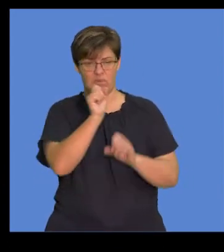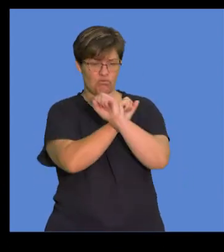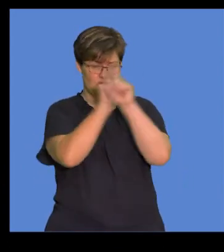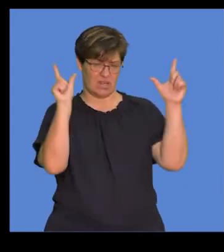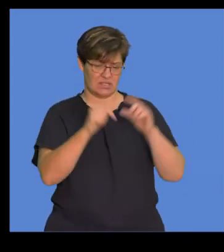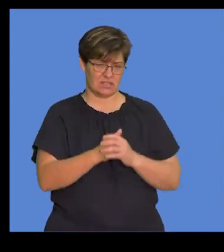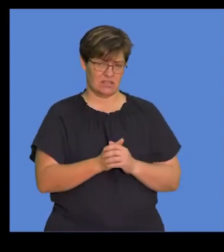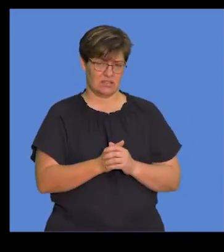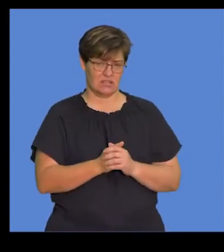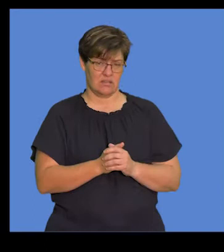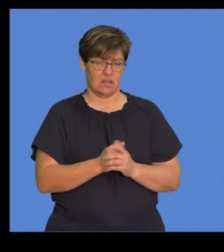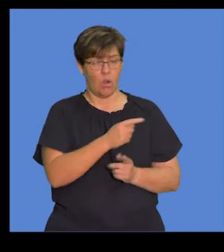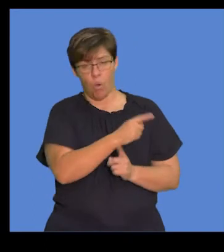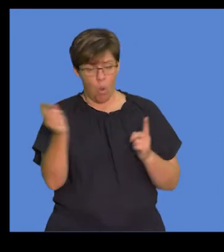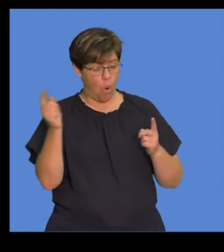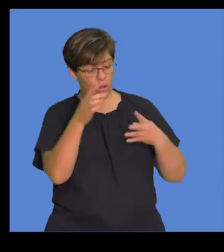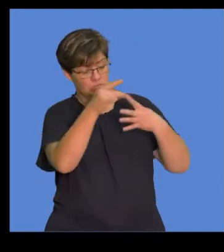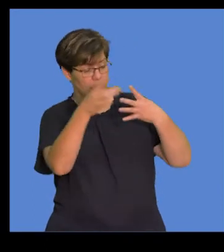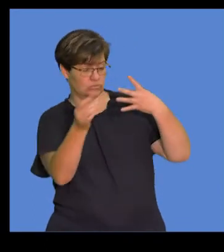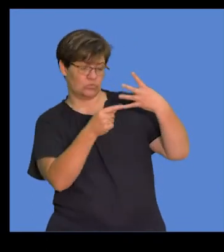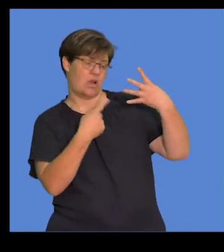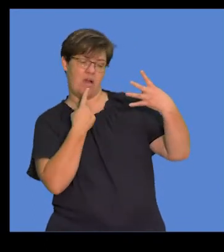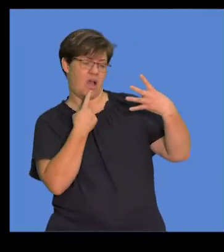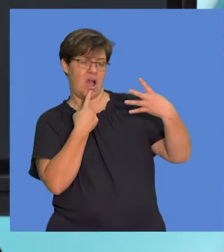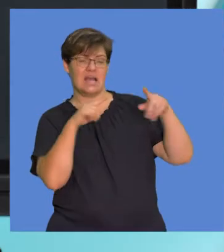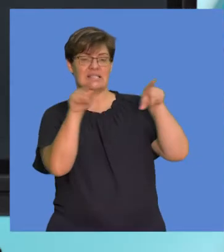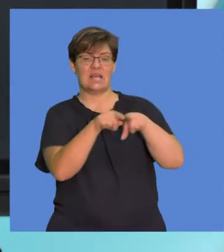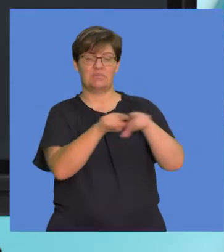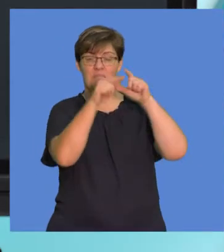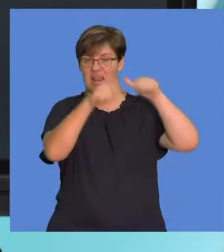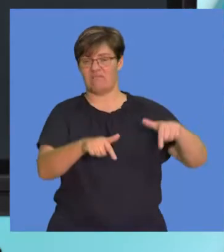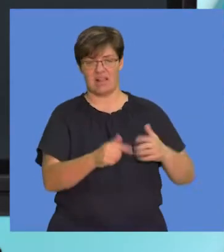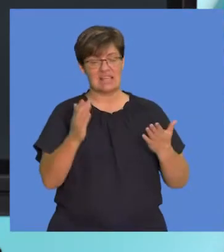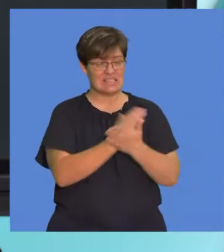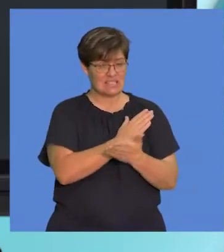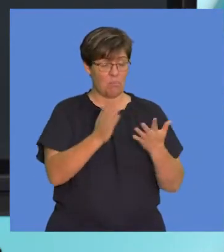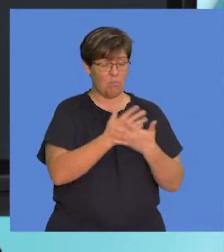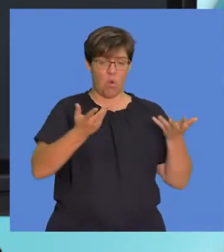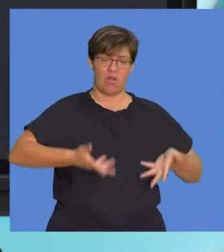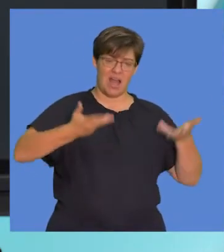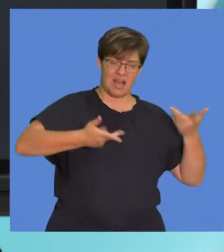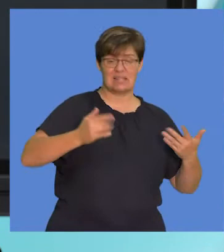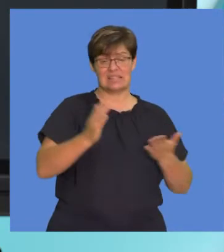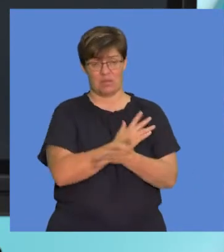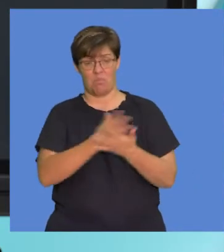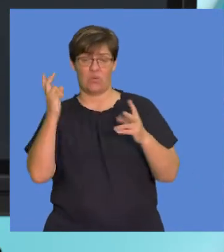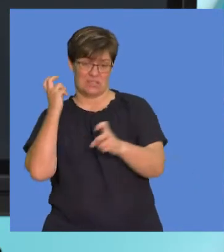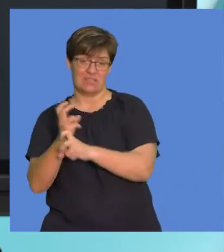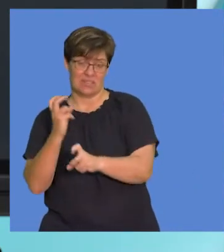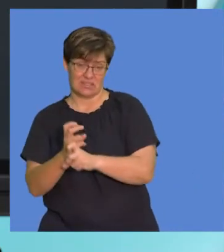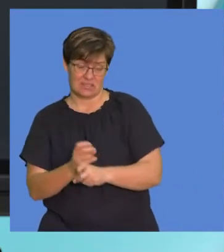exactly that. So you may realize that not all multiple choice questions ask the same level